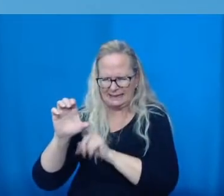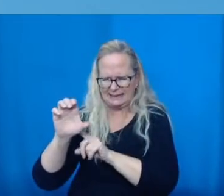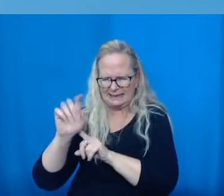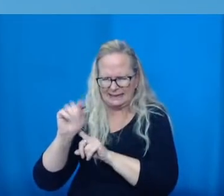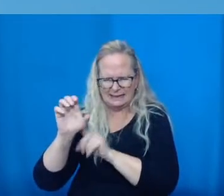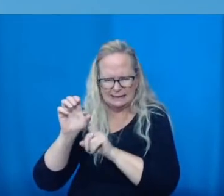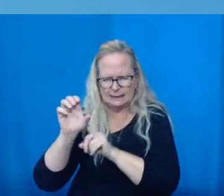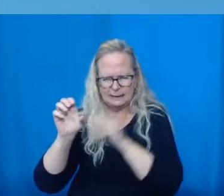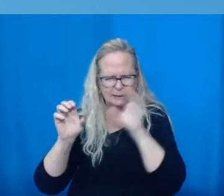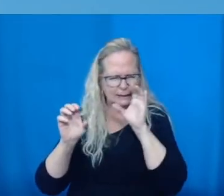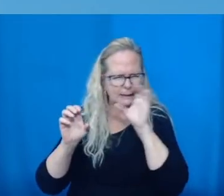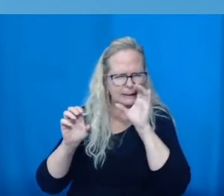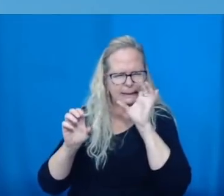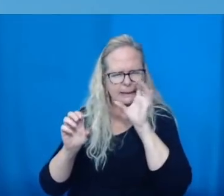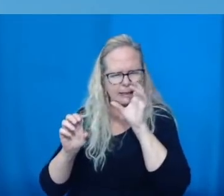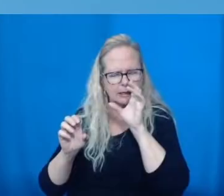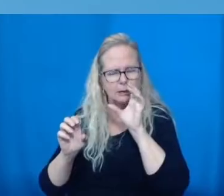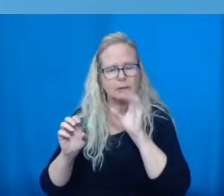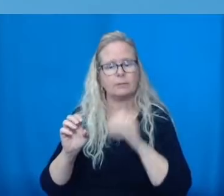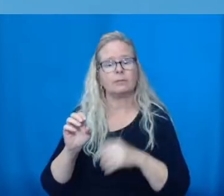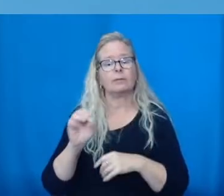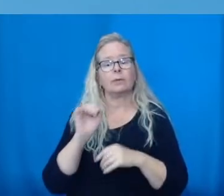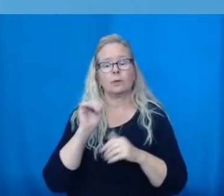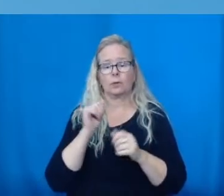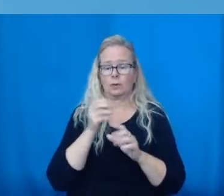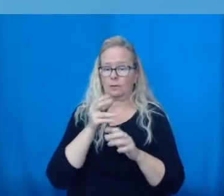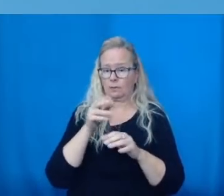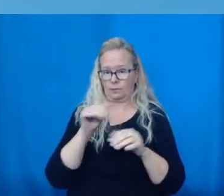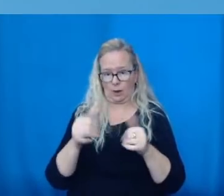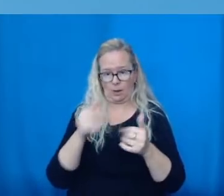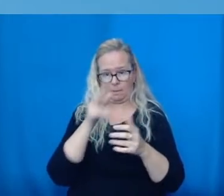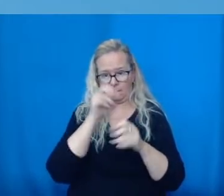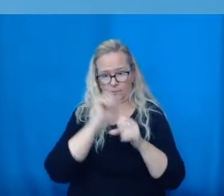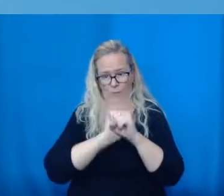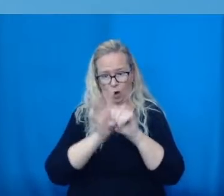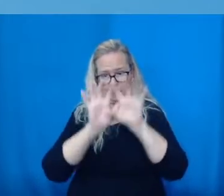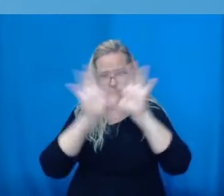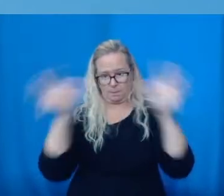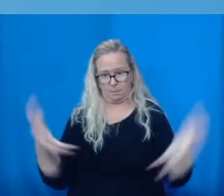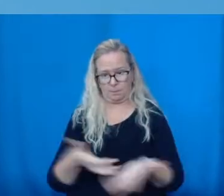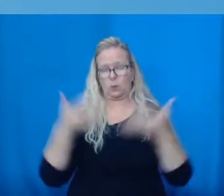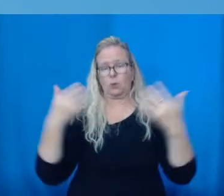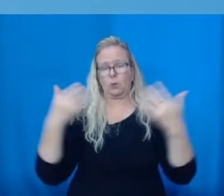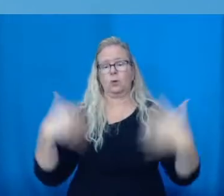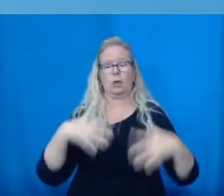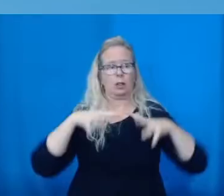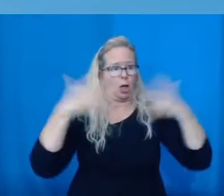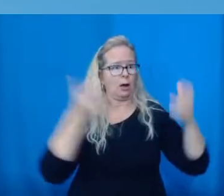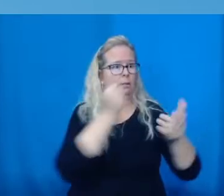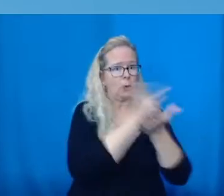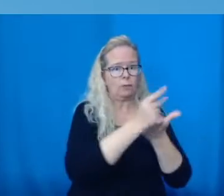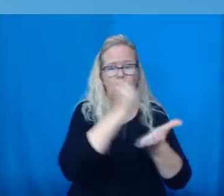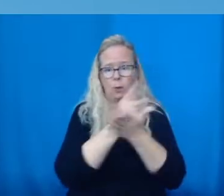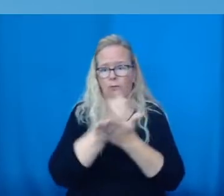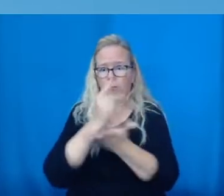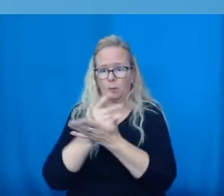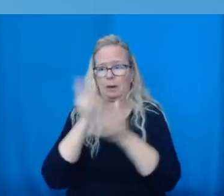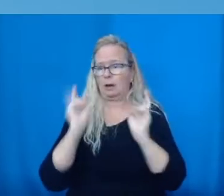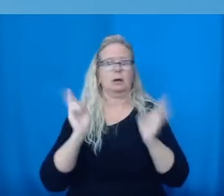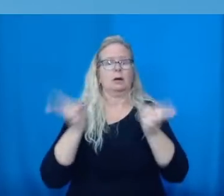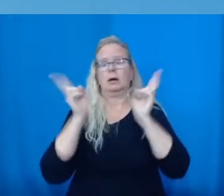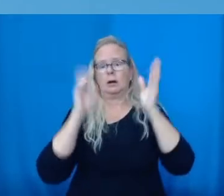approvals. And to speed the process, last year, Health Canada created a new specification for temporary